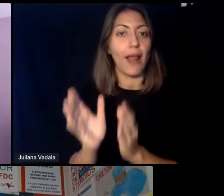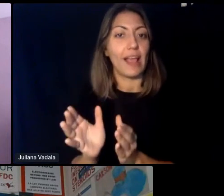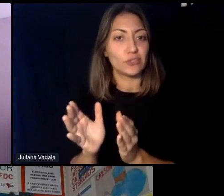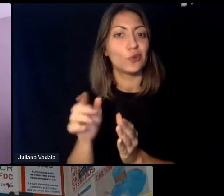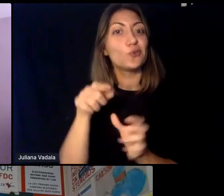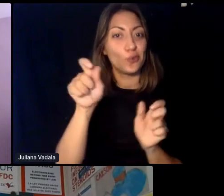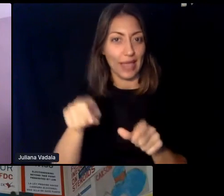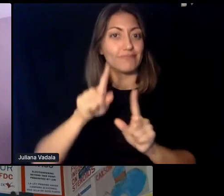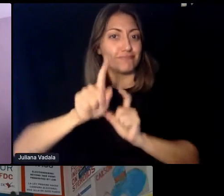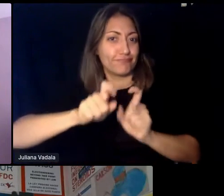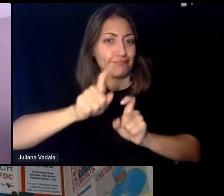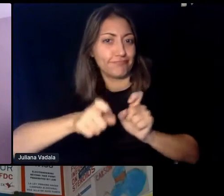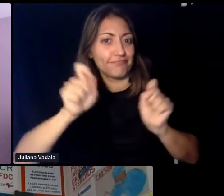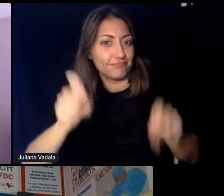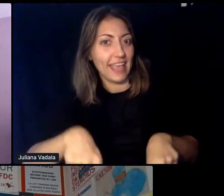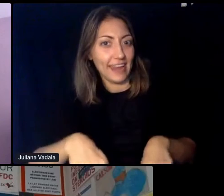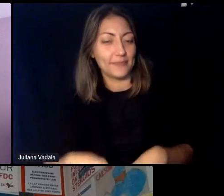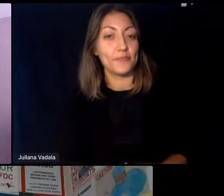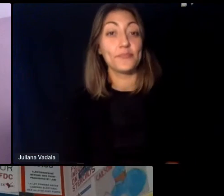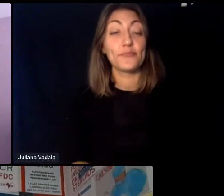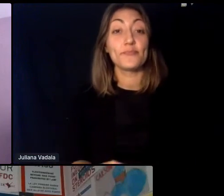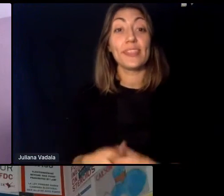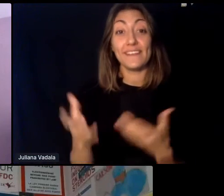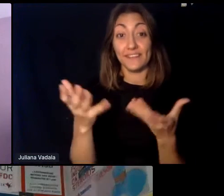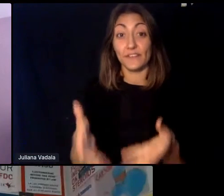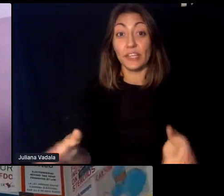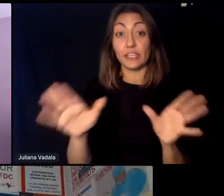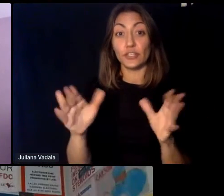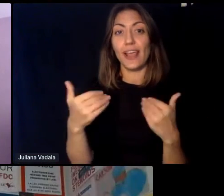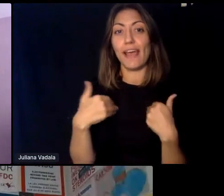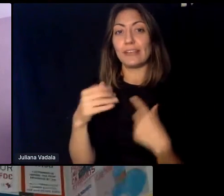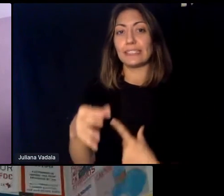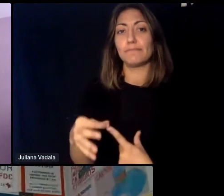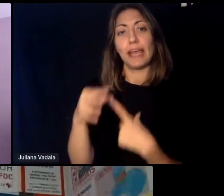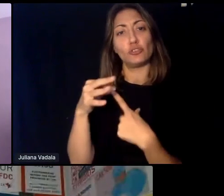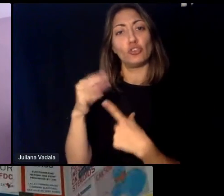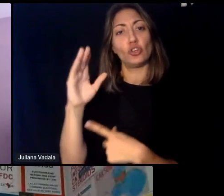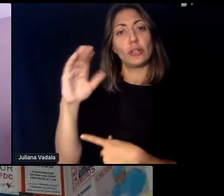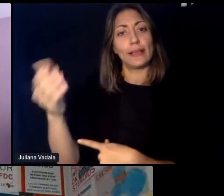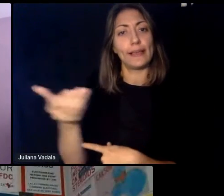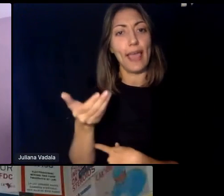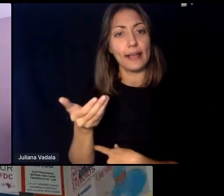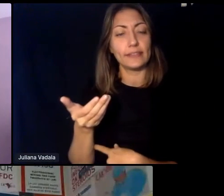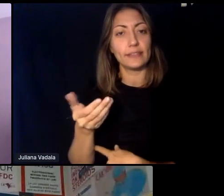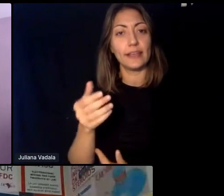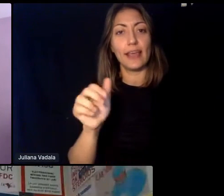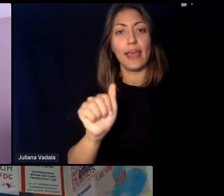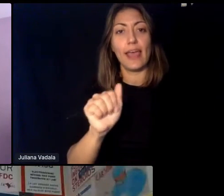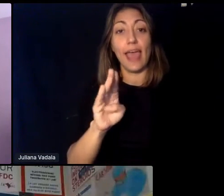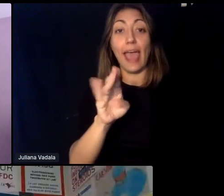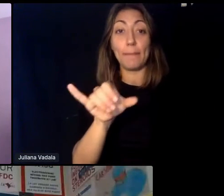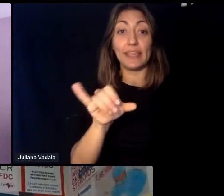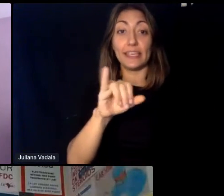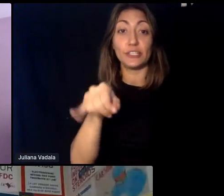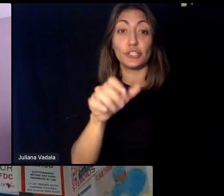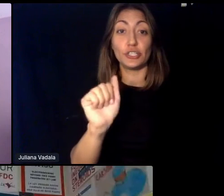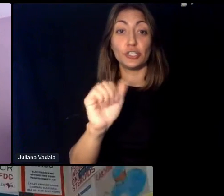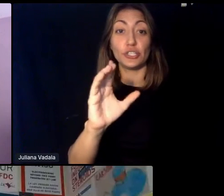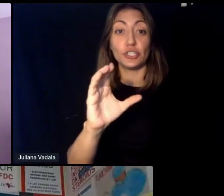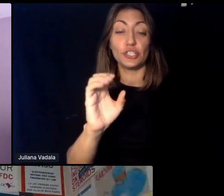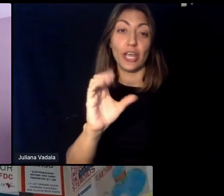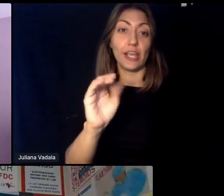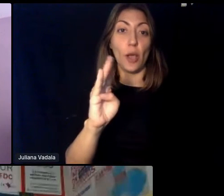a special guest. Abby Jacobson will welcome us back from the sessions before we go